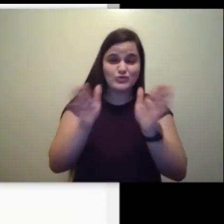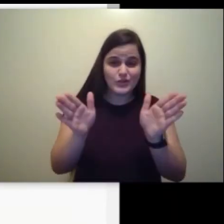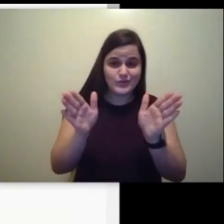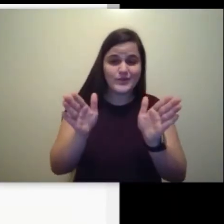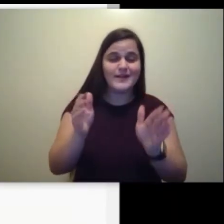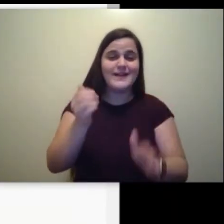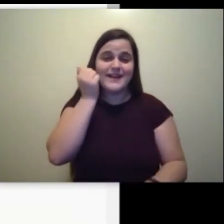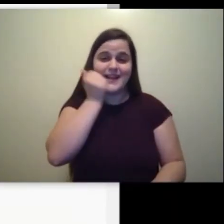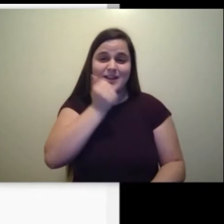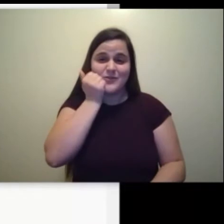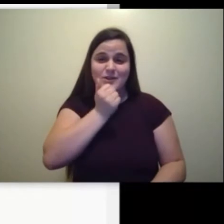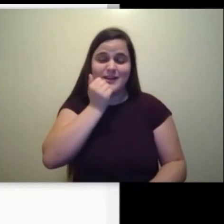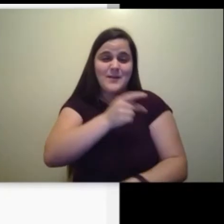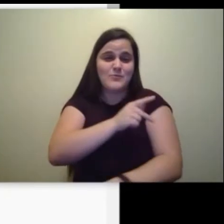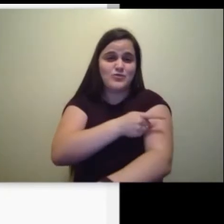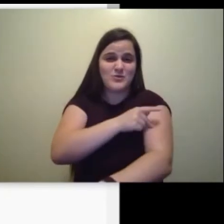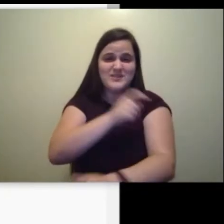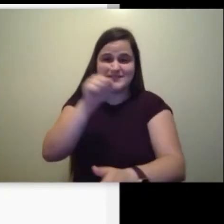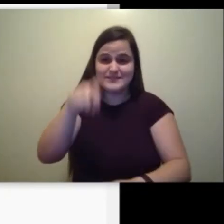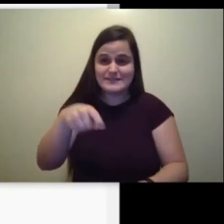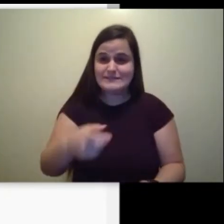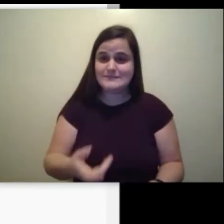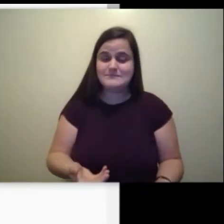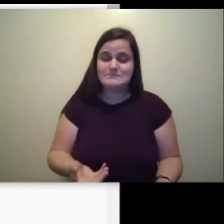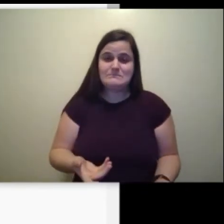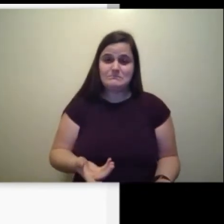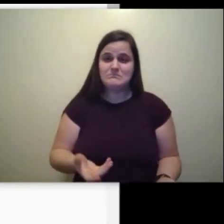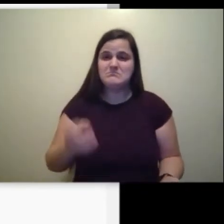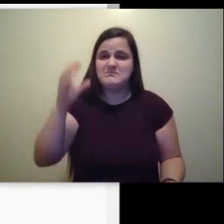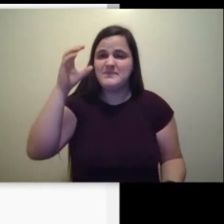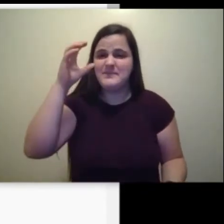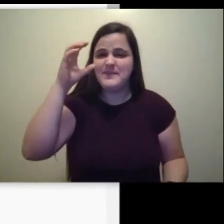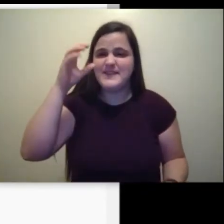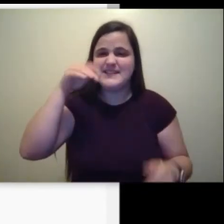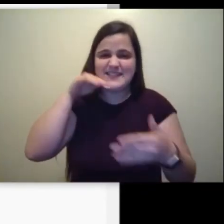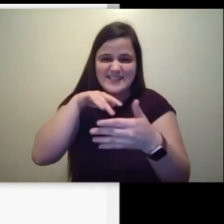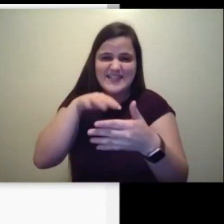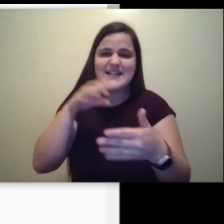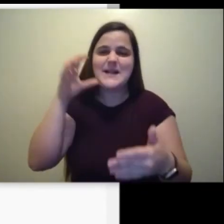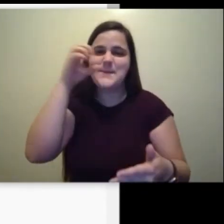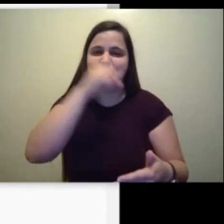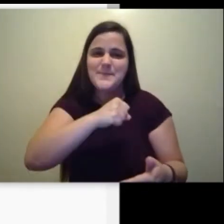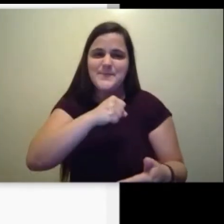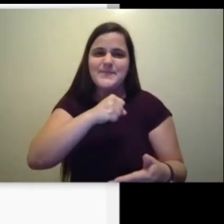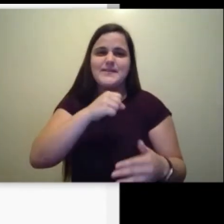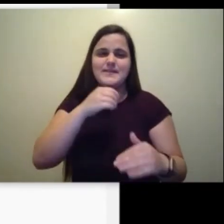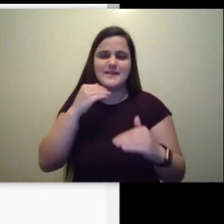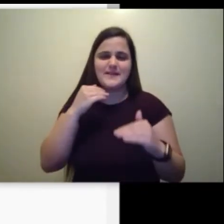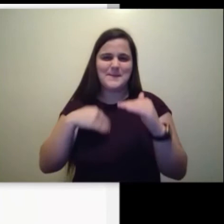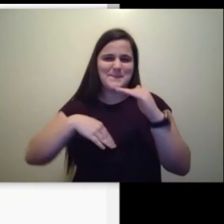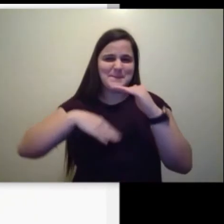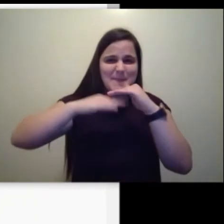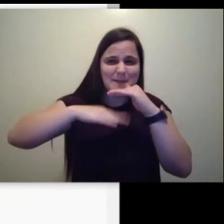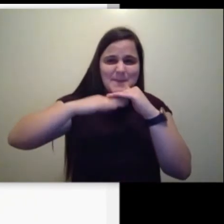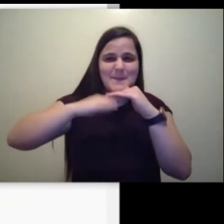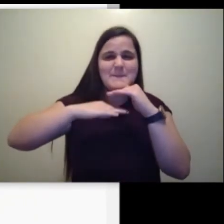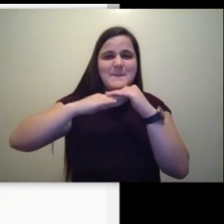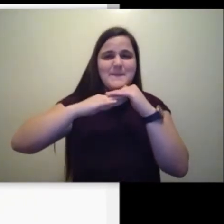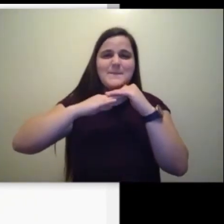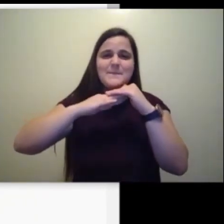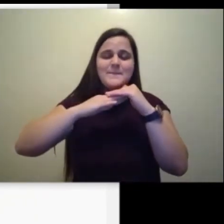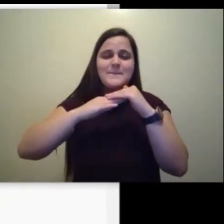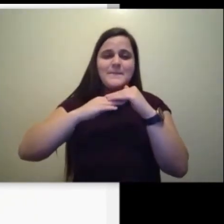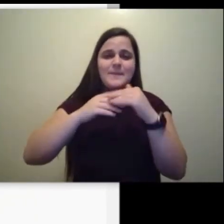protein requirements are based on studies that estimate the minimum amount of protein needed to avoid